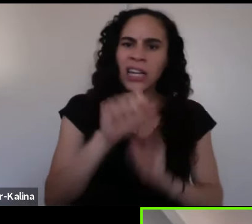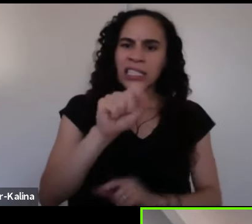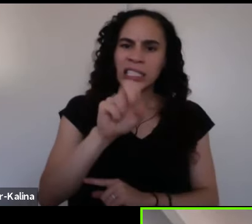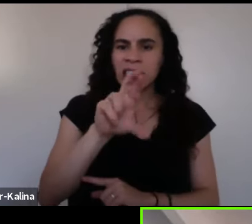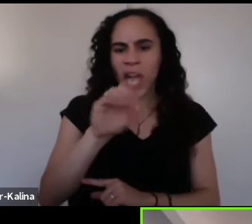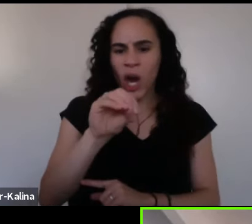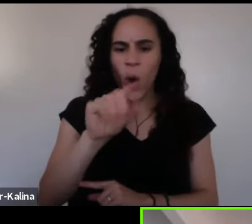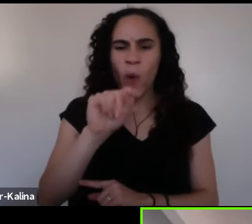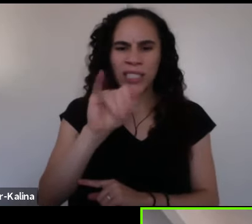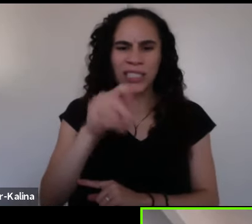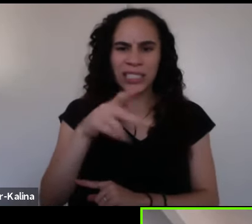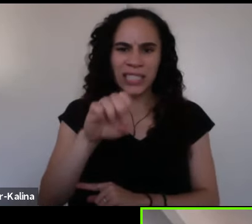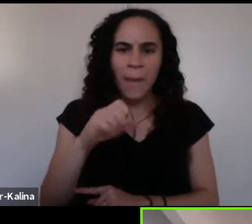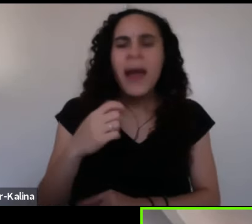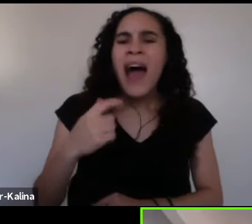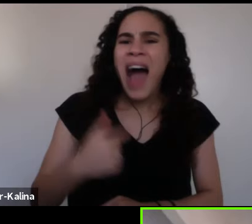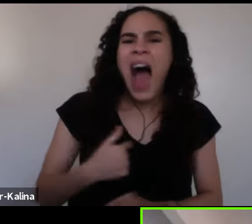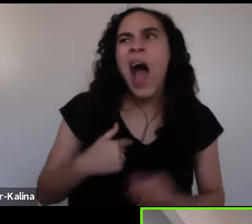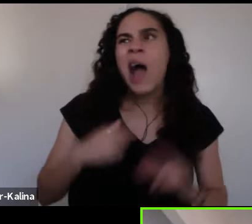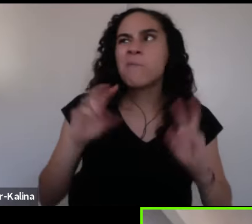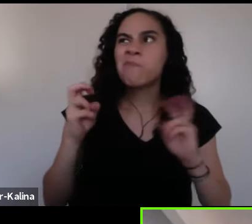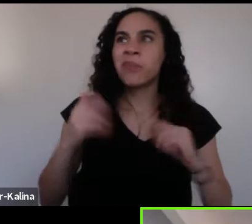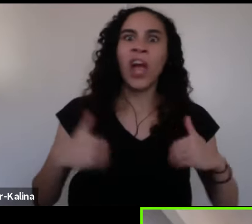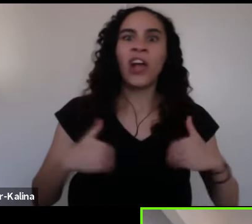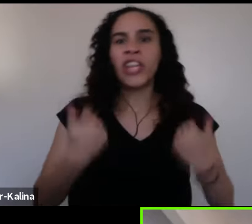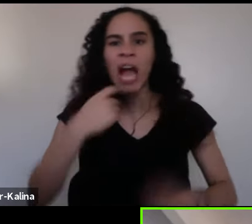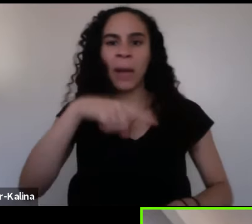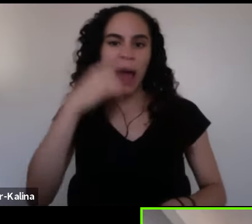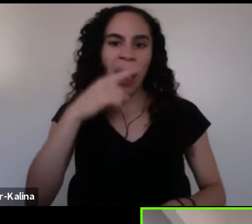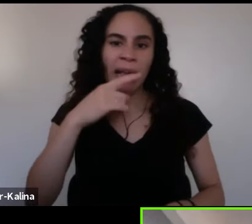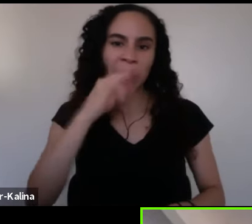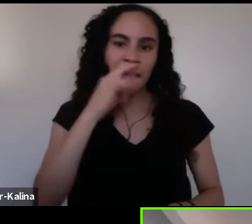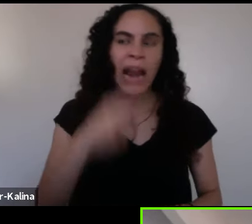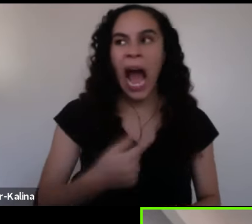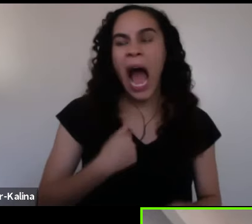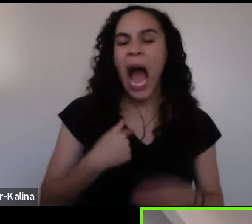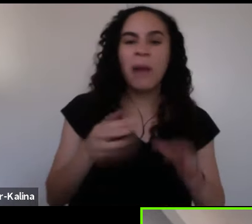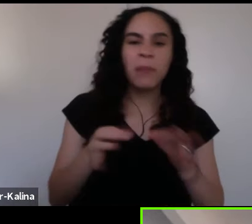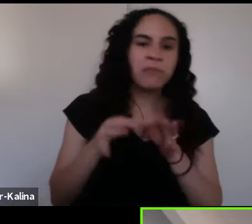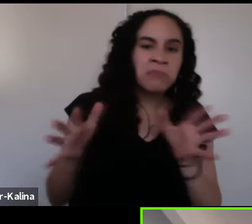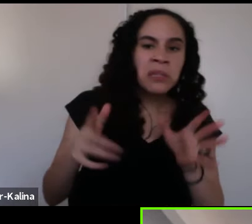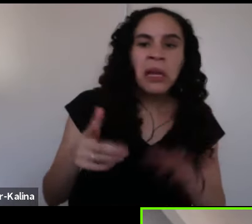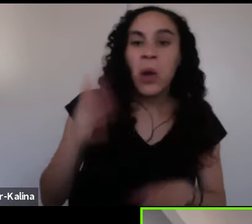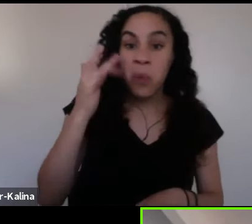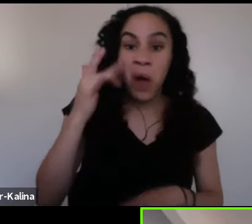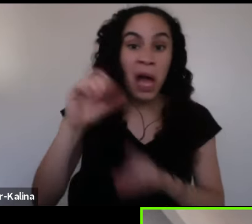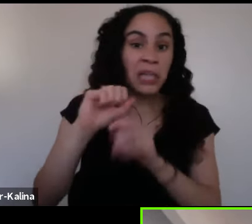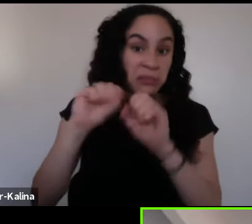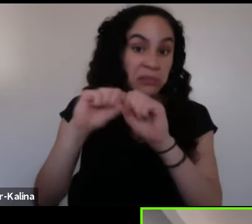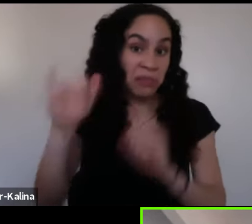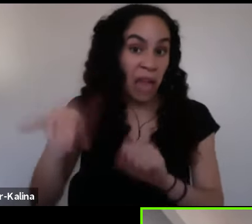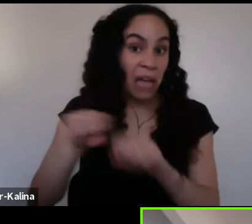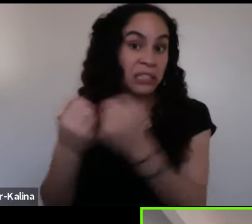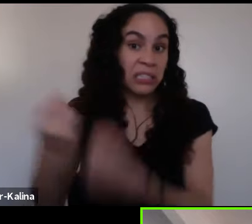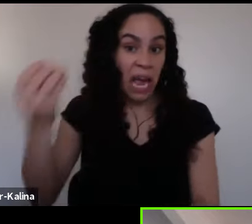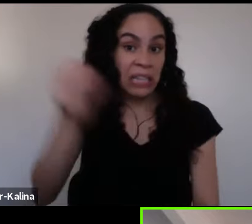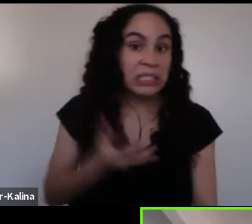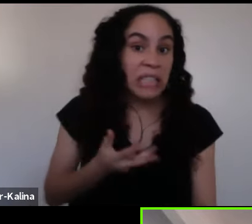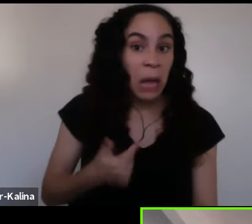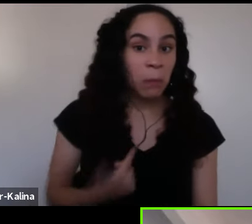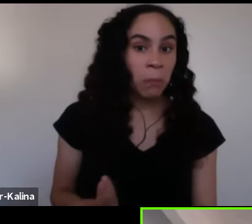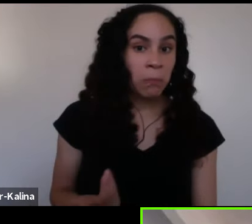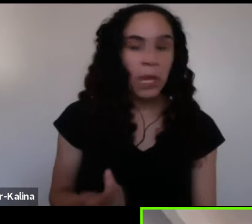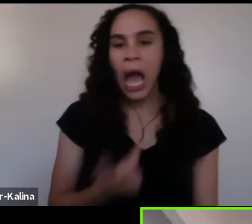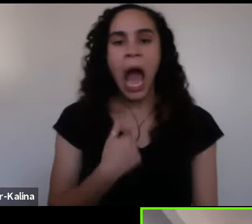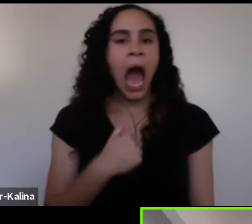Black kid, I'm not going to be anything, because society tells me I'm not going to be anything. I'm not going to be able to do